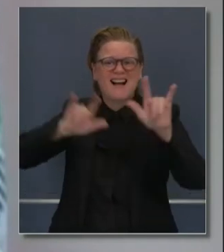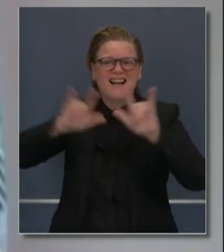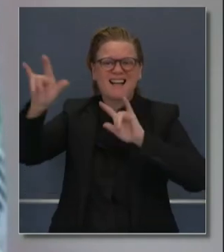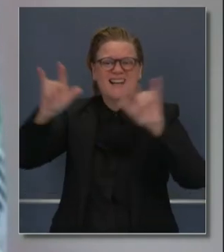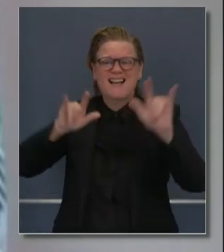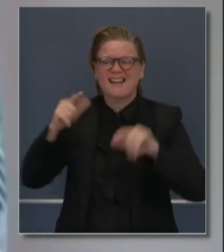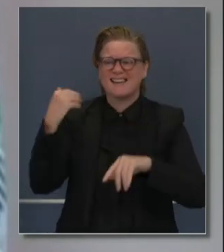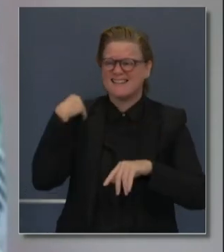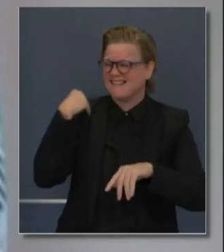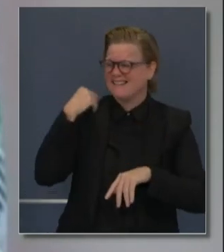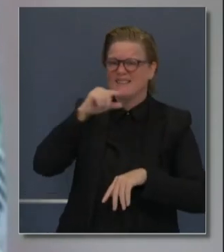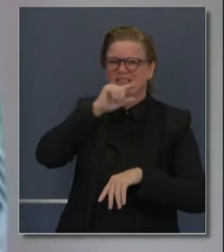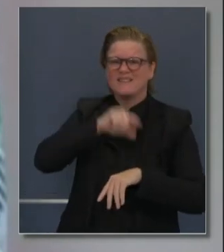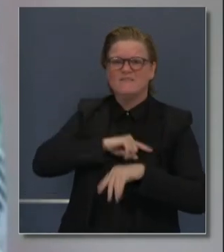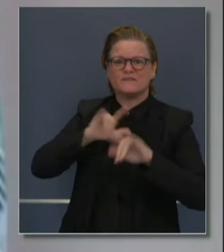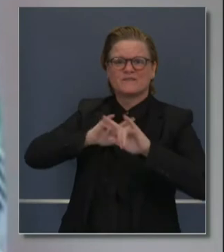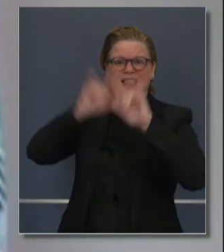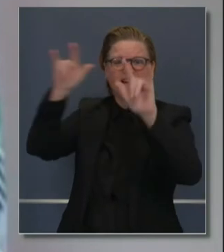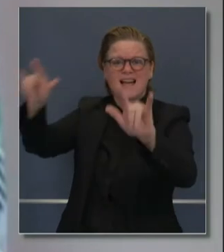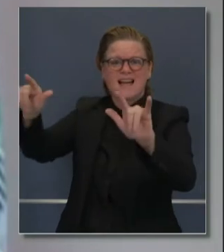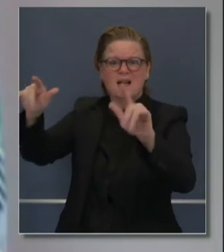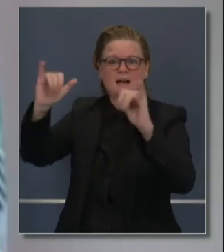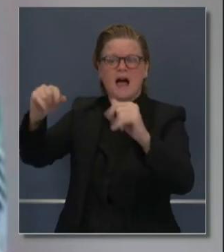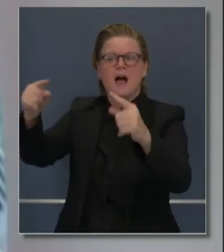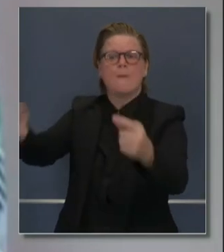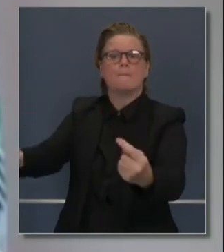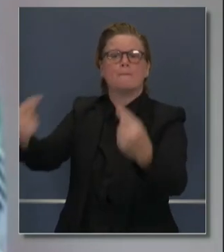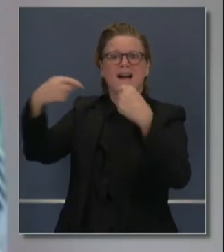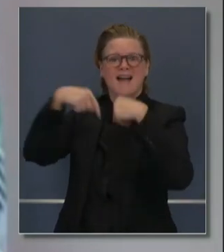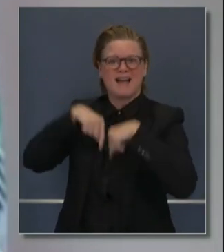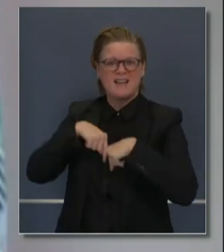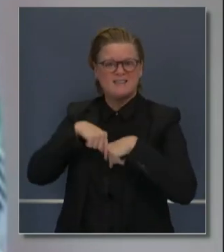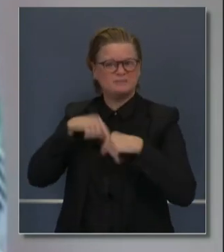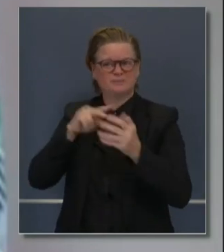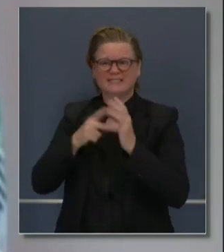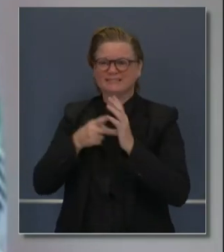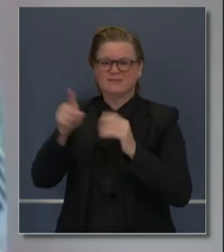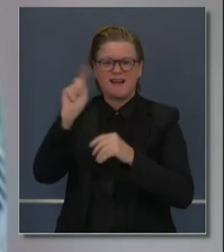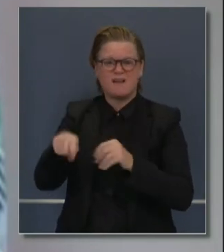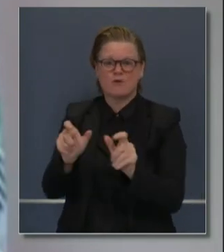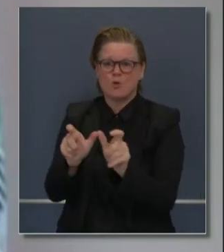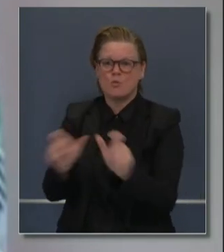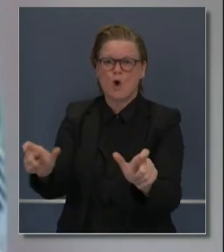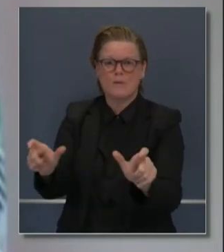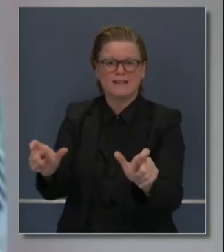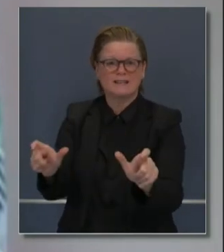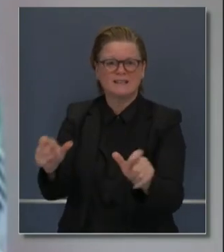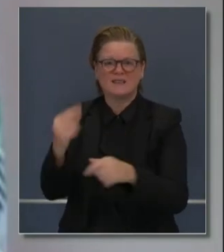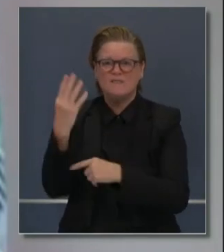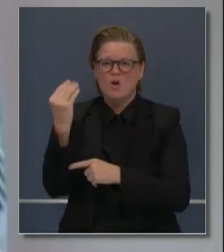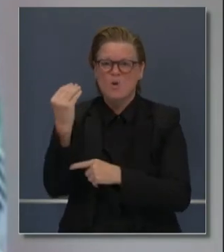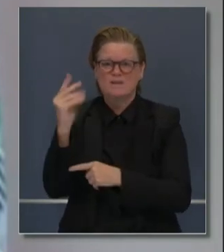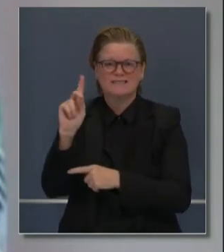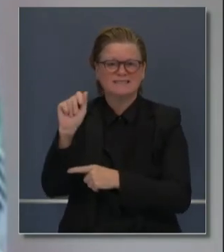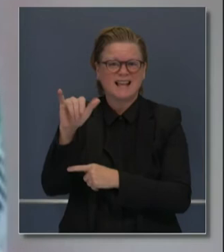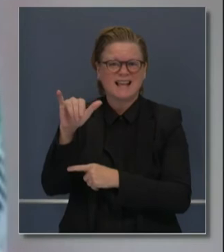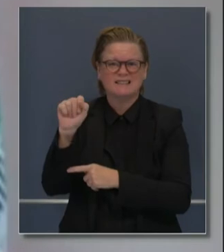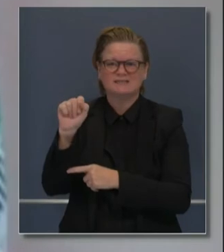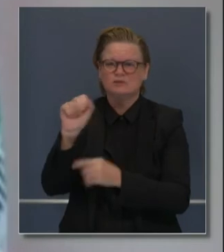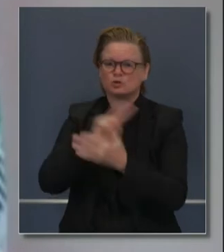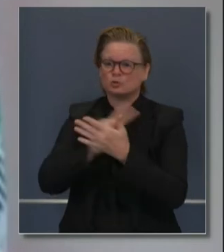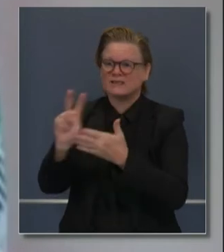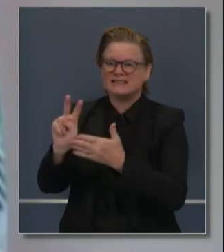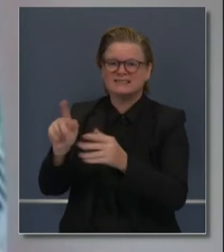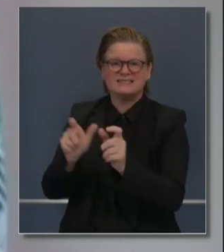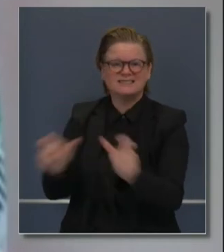on quarantining very seriously, and they protect themselves, their family, and their communities by doing that right thing. That could